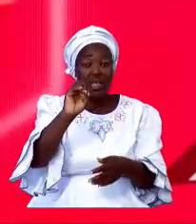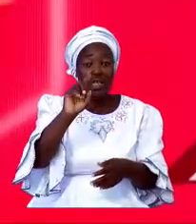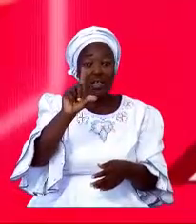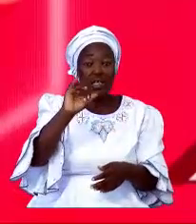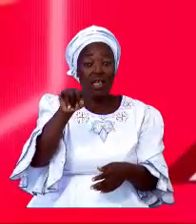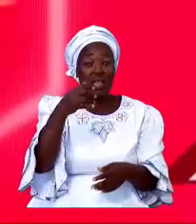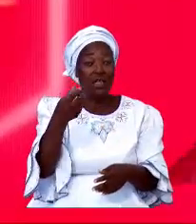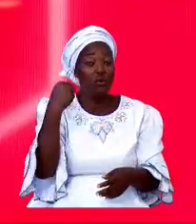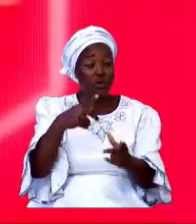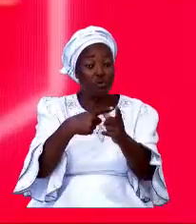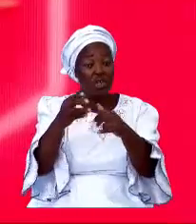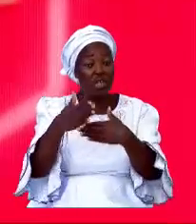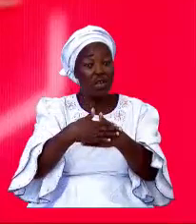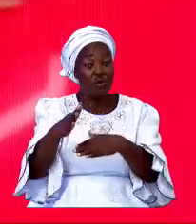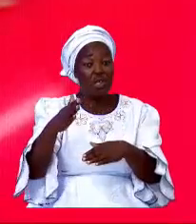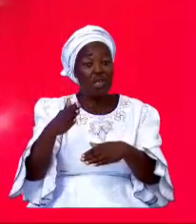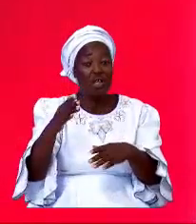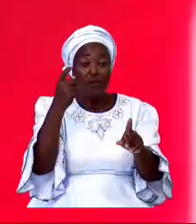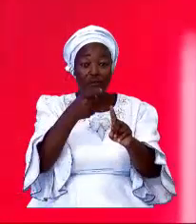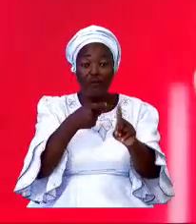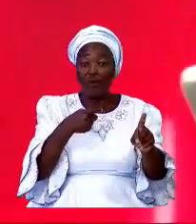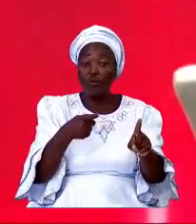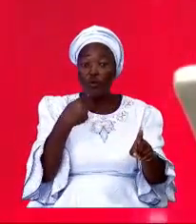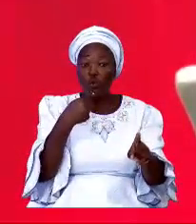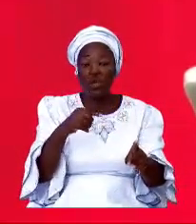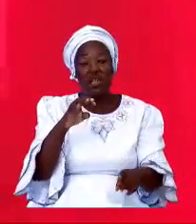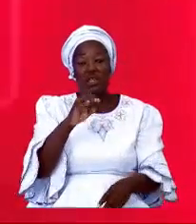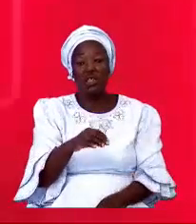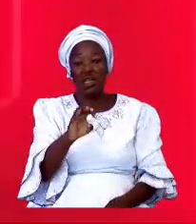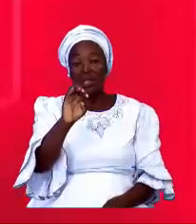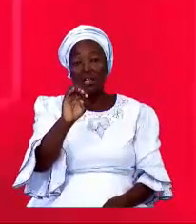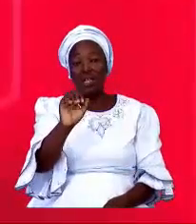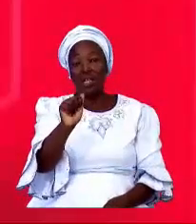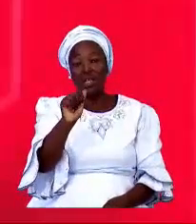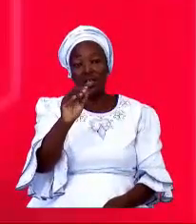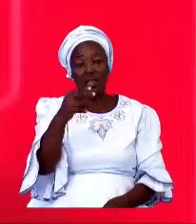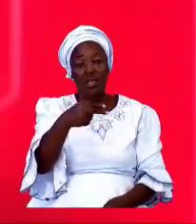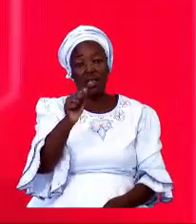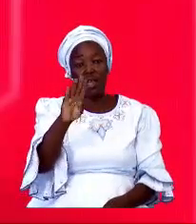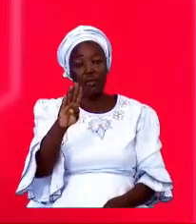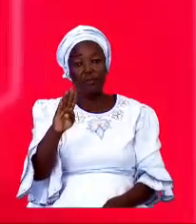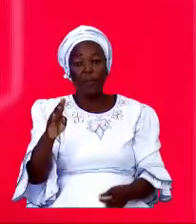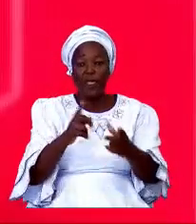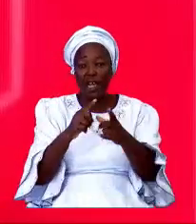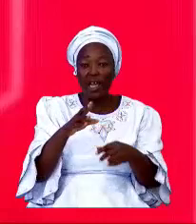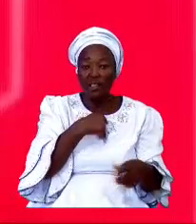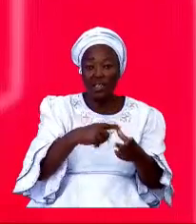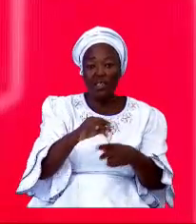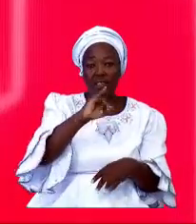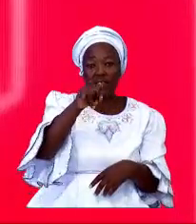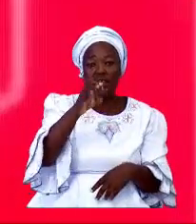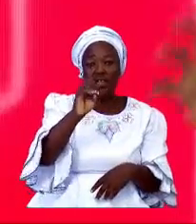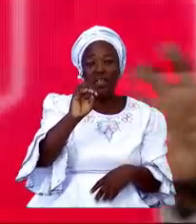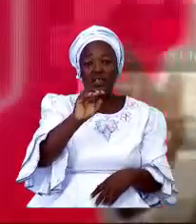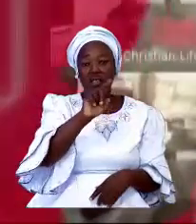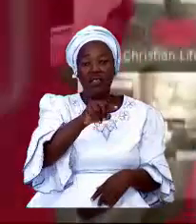You remember? Elijah was running away from Ahab and Jezebel. I don't